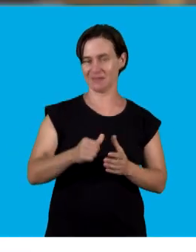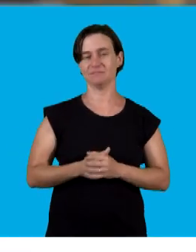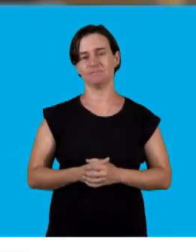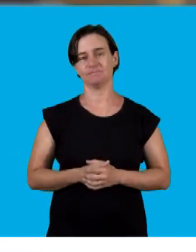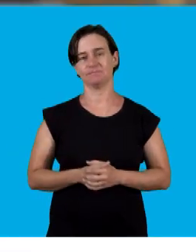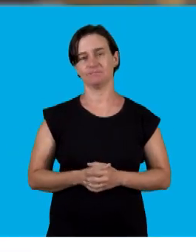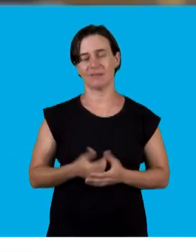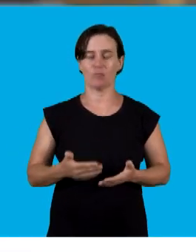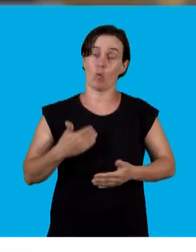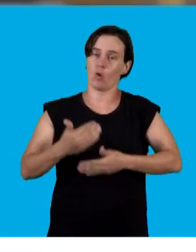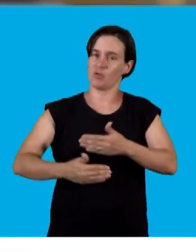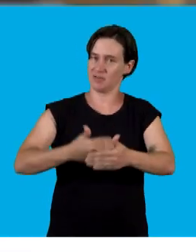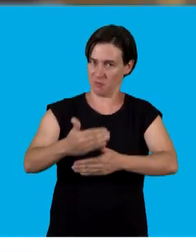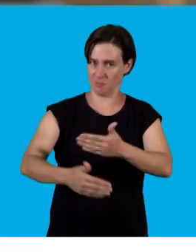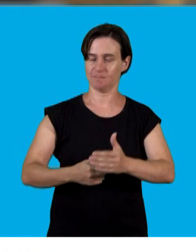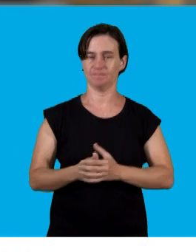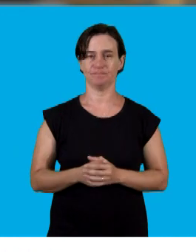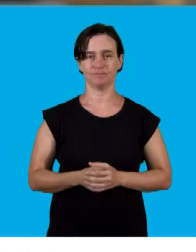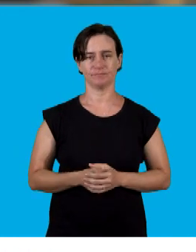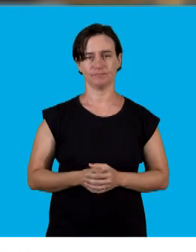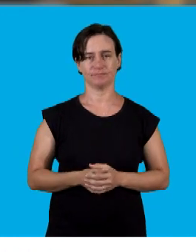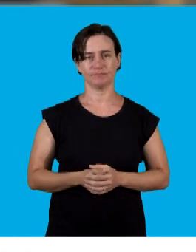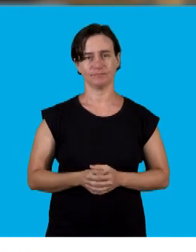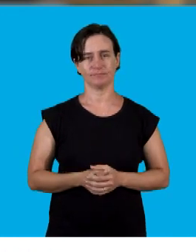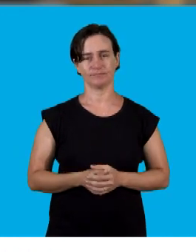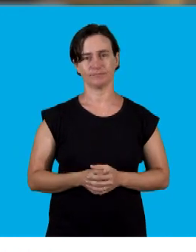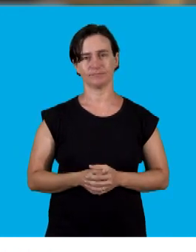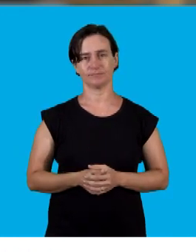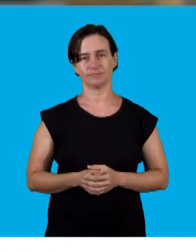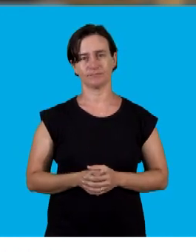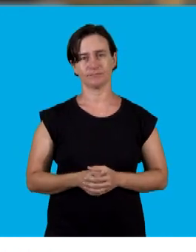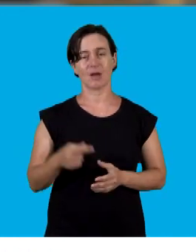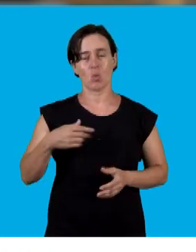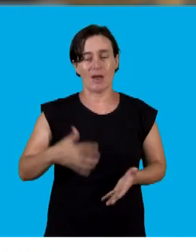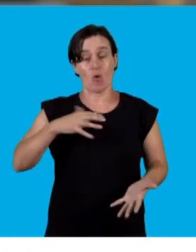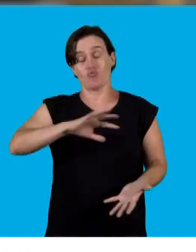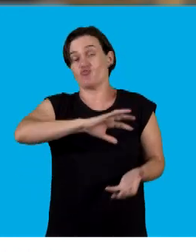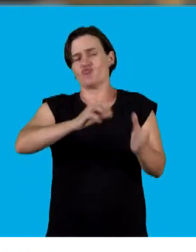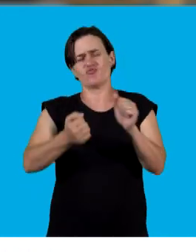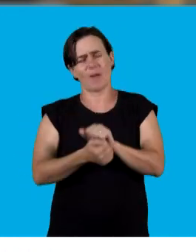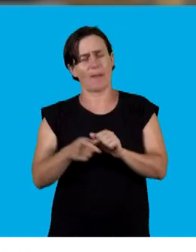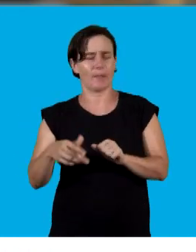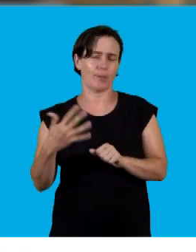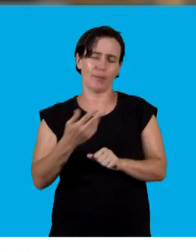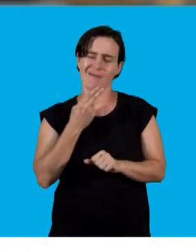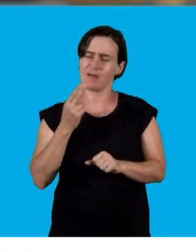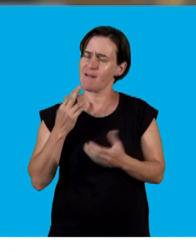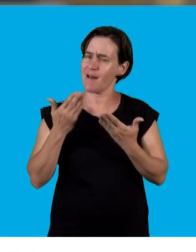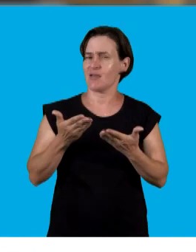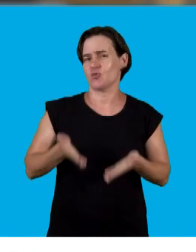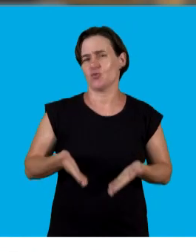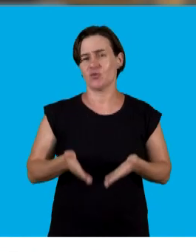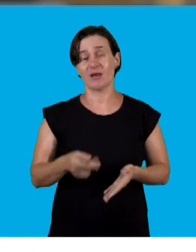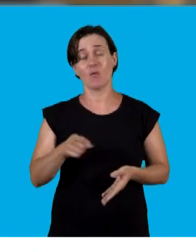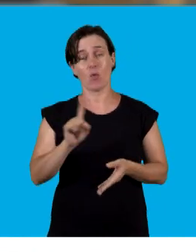Welcome back from the ad break, and let's continue with our lesson where we are going to wrap up this wonderful lesson that